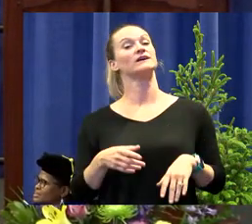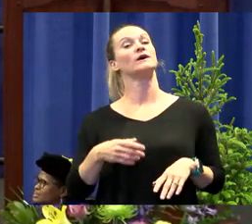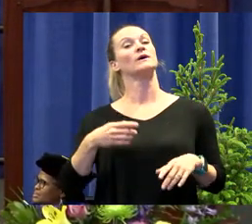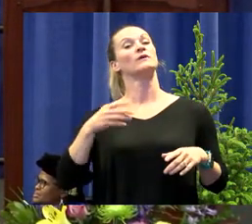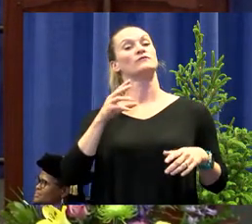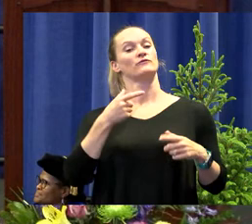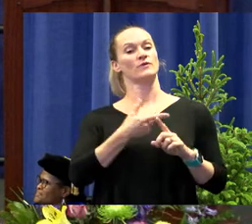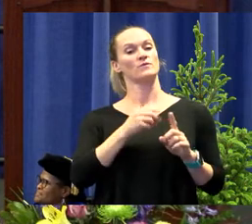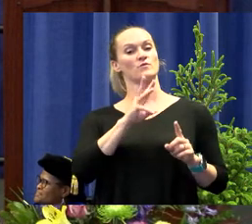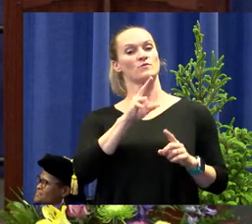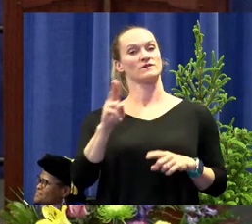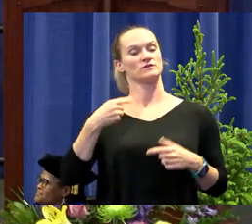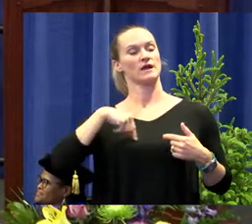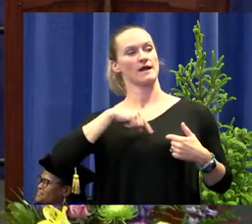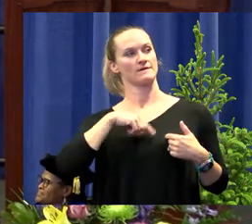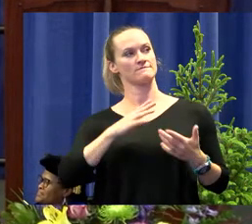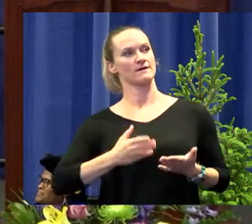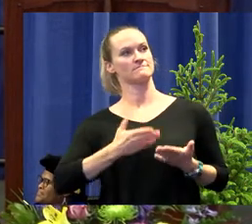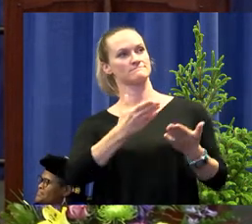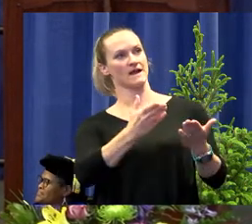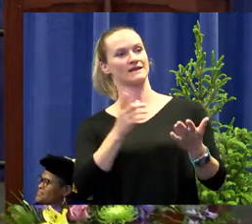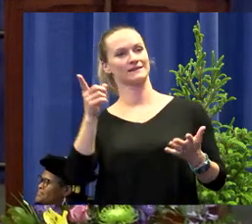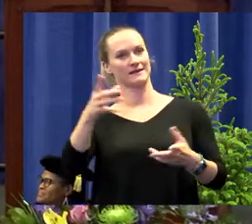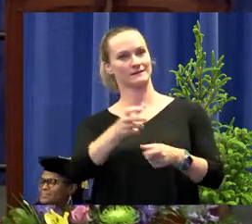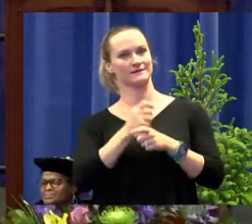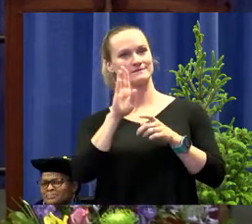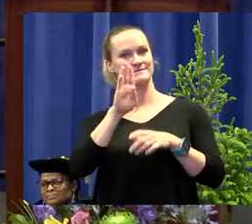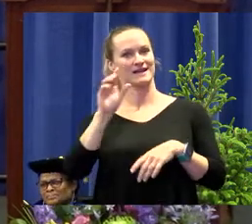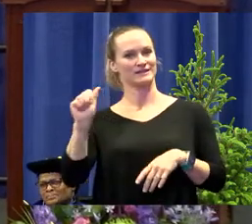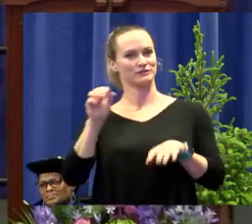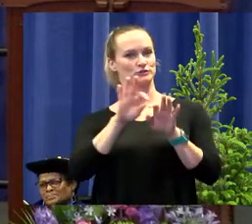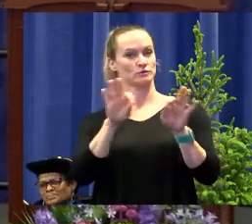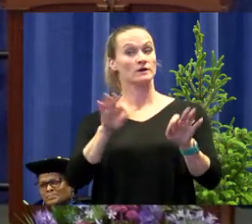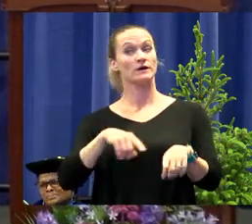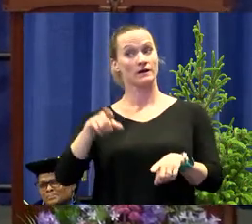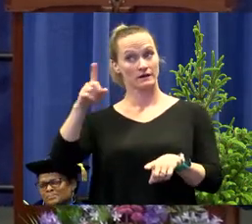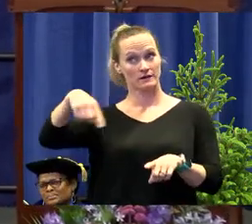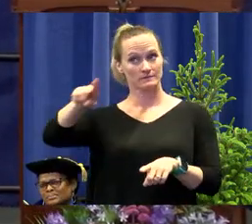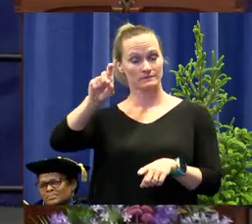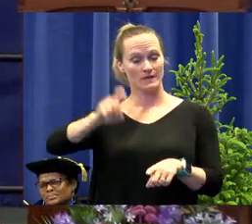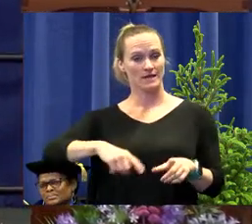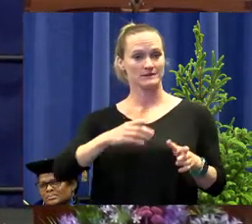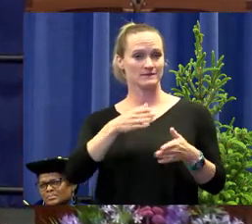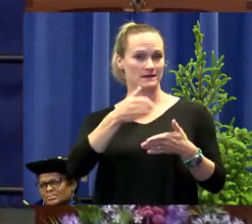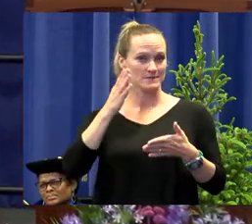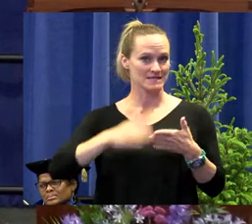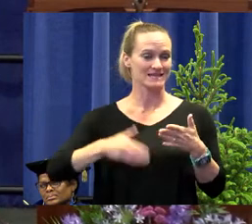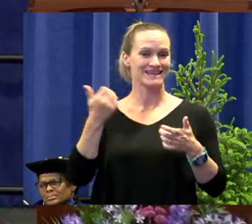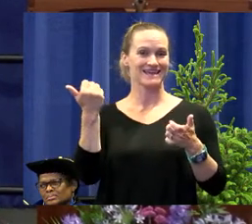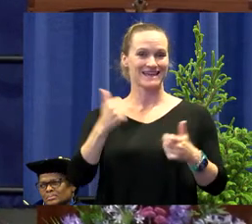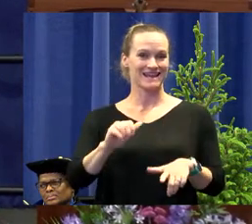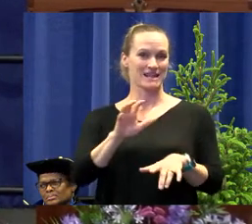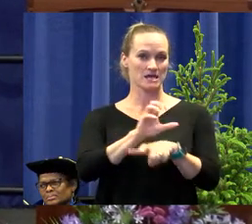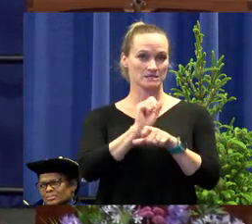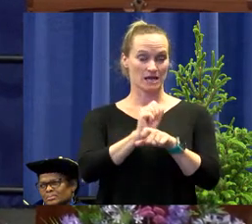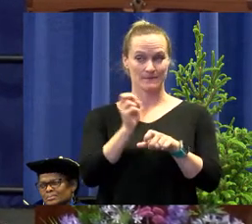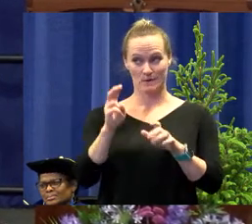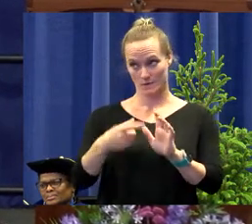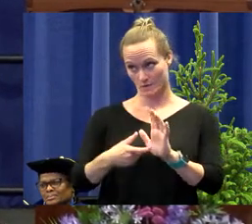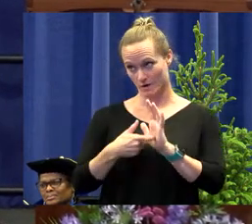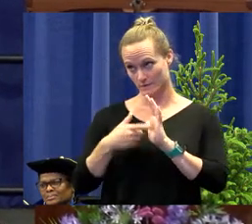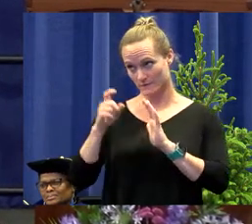be awarded the baccalaureate degree, subject to the satisfactory completion of any outstanding assignments or requirements.